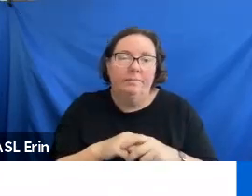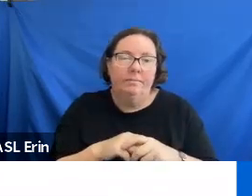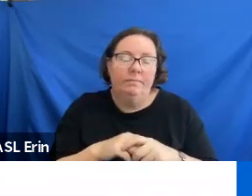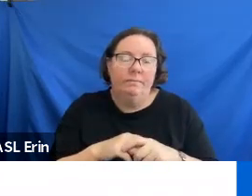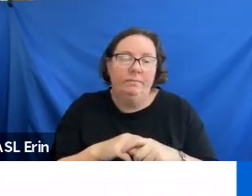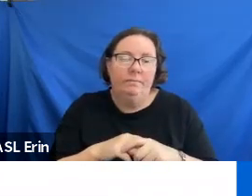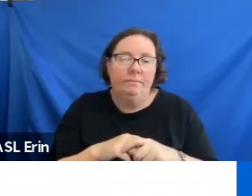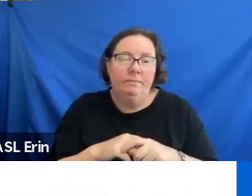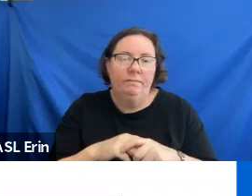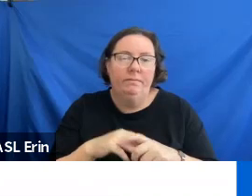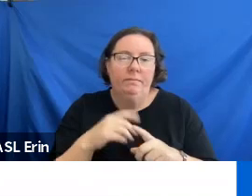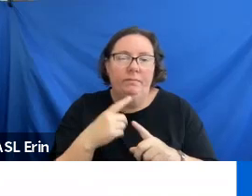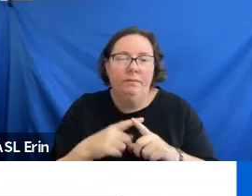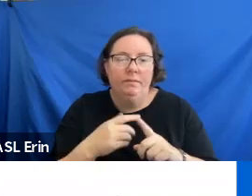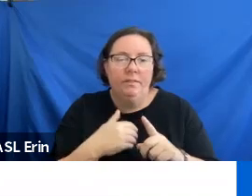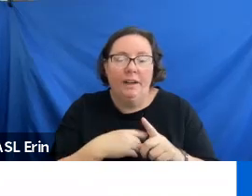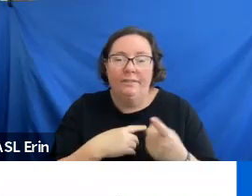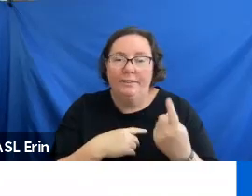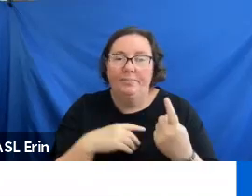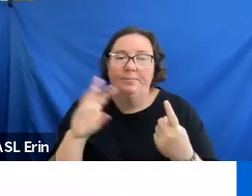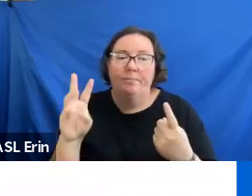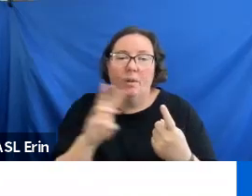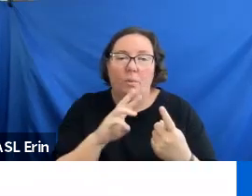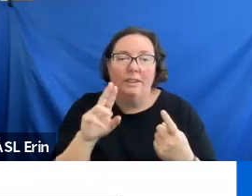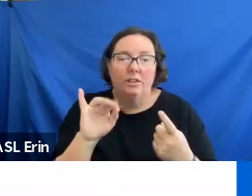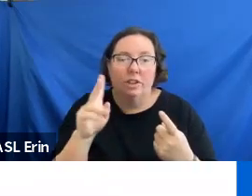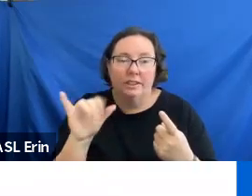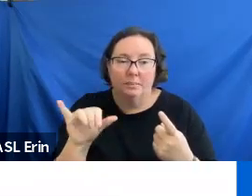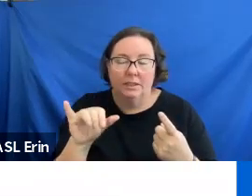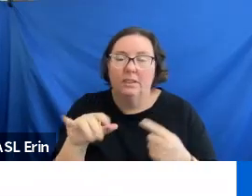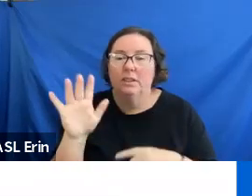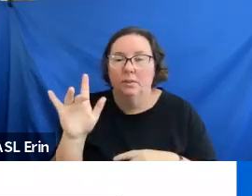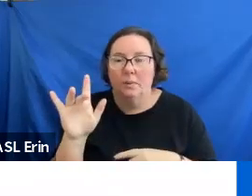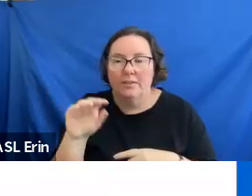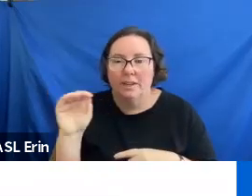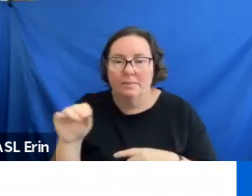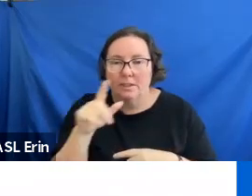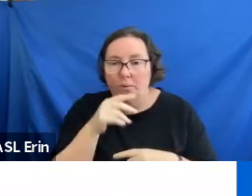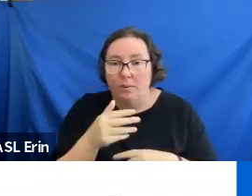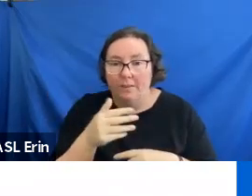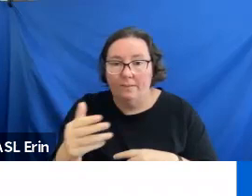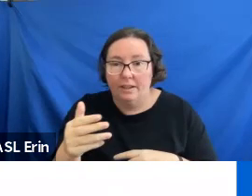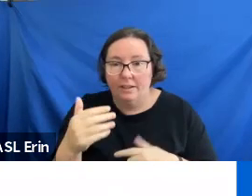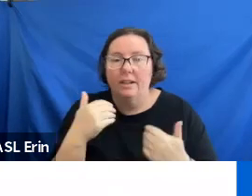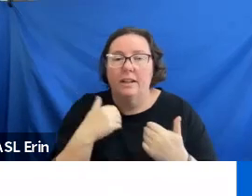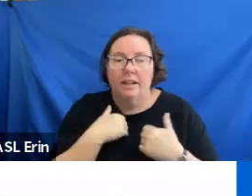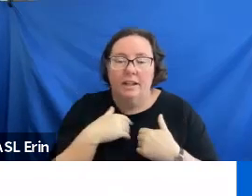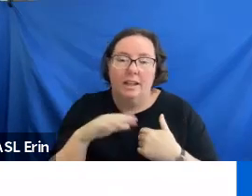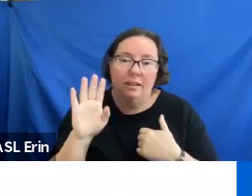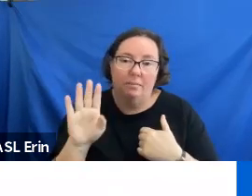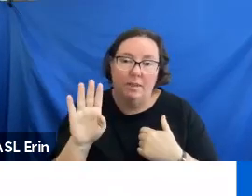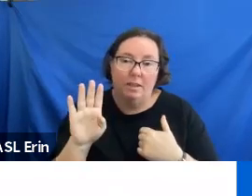you'll have in West Roxbury, 25% of those invited had a